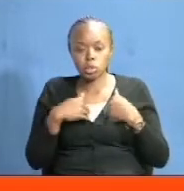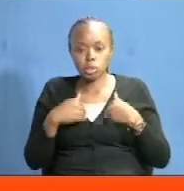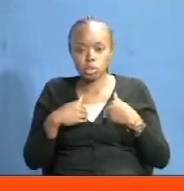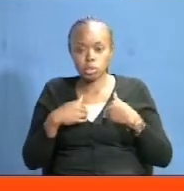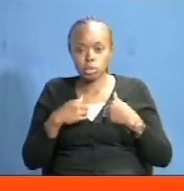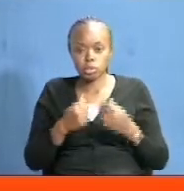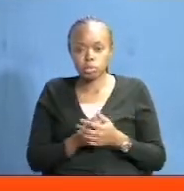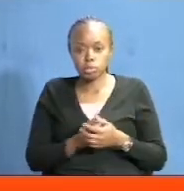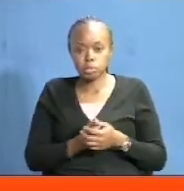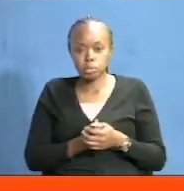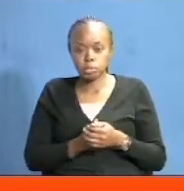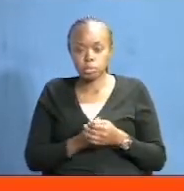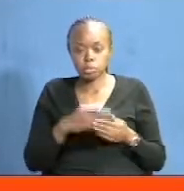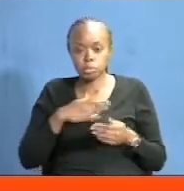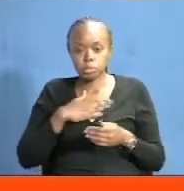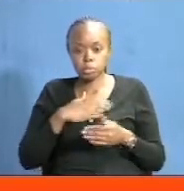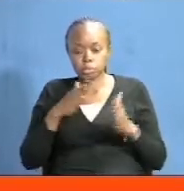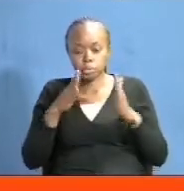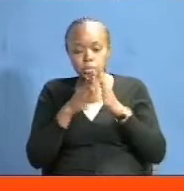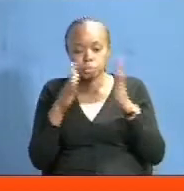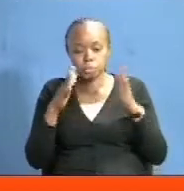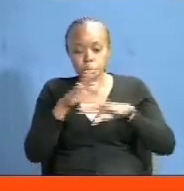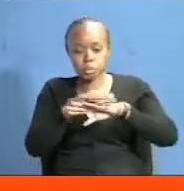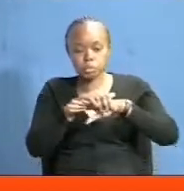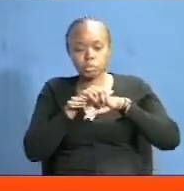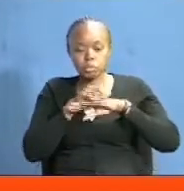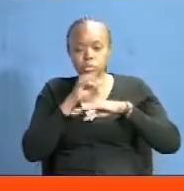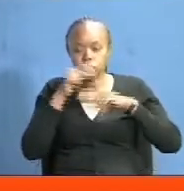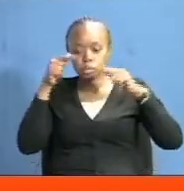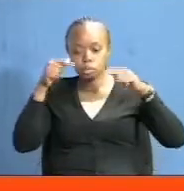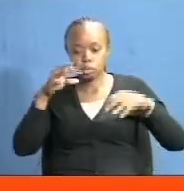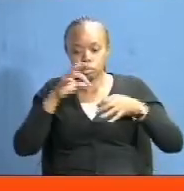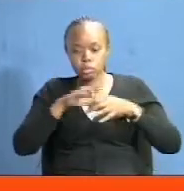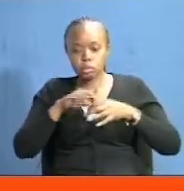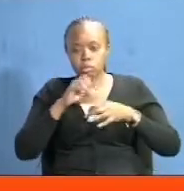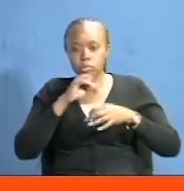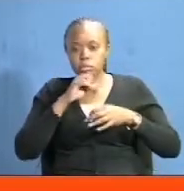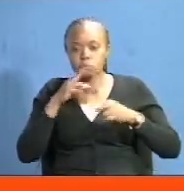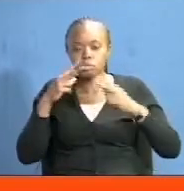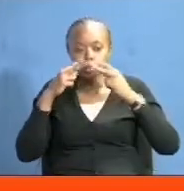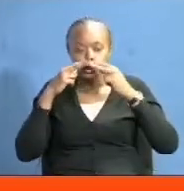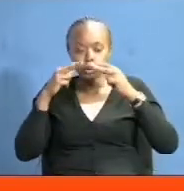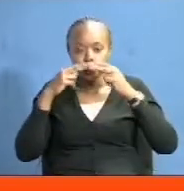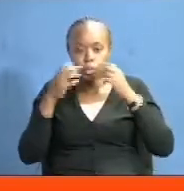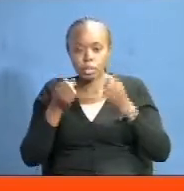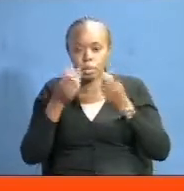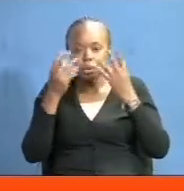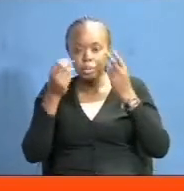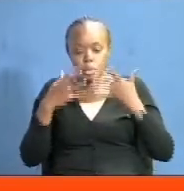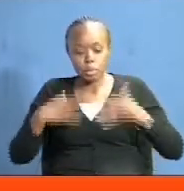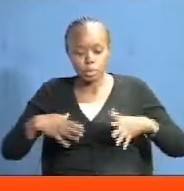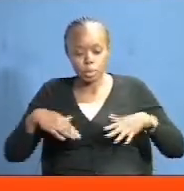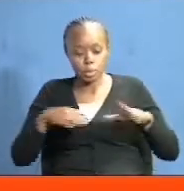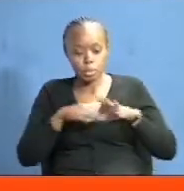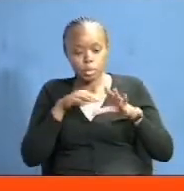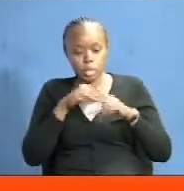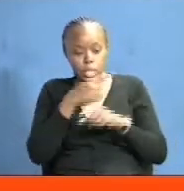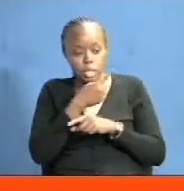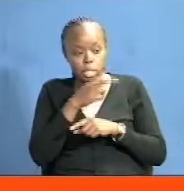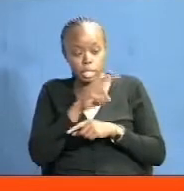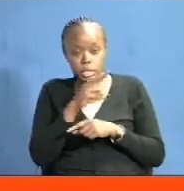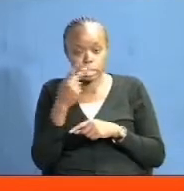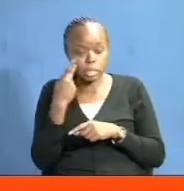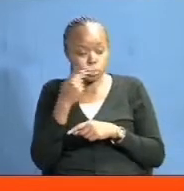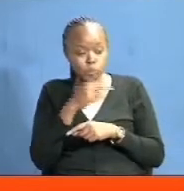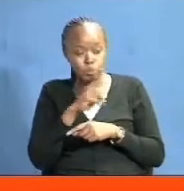2022. My greatest call to students in this election is peace. I think so many people out there look at us,